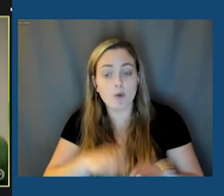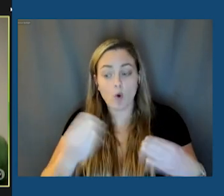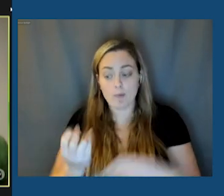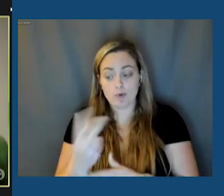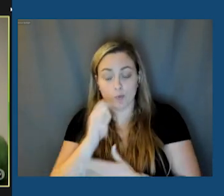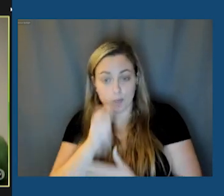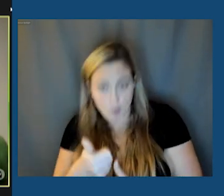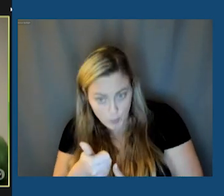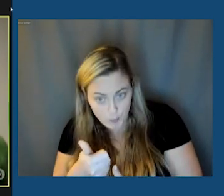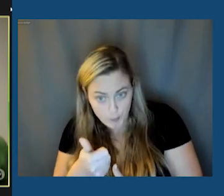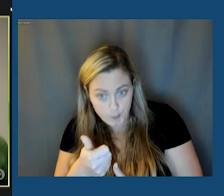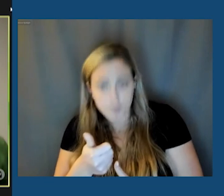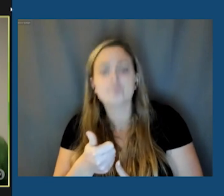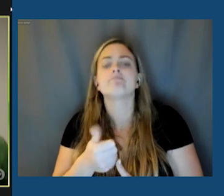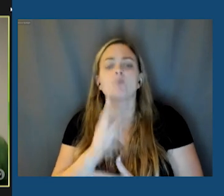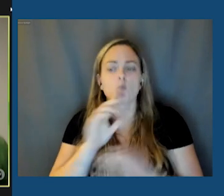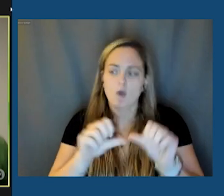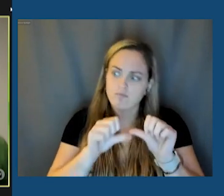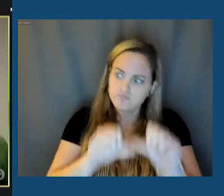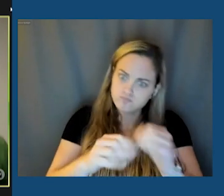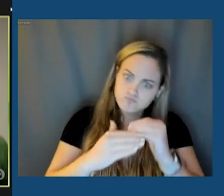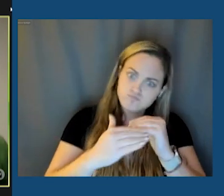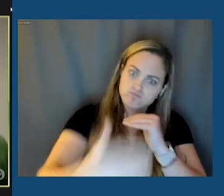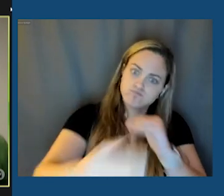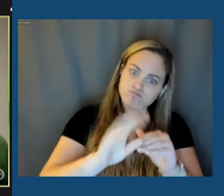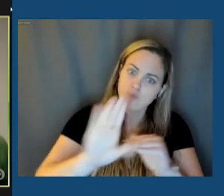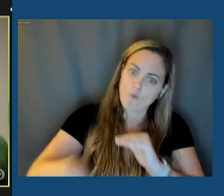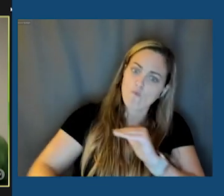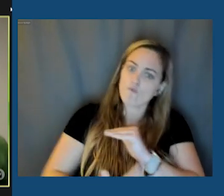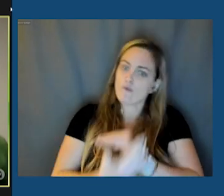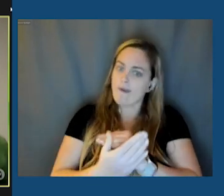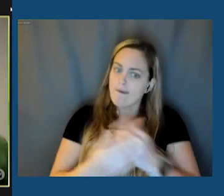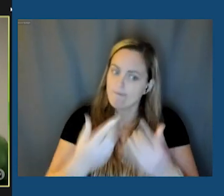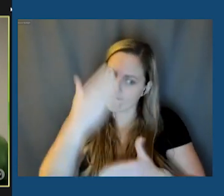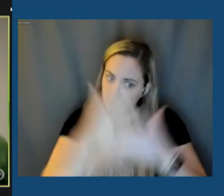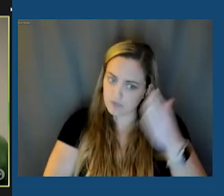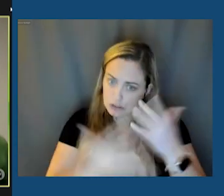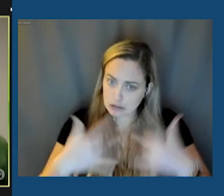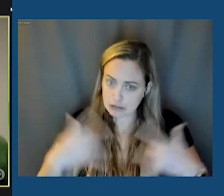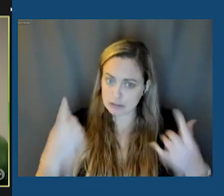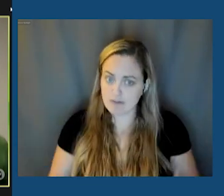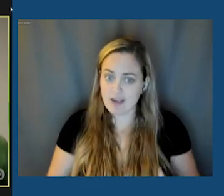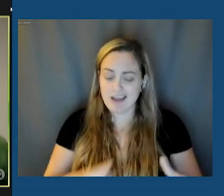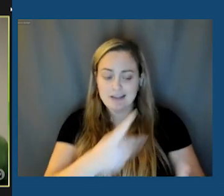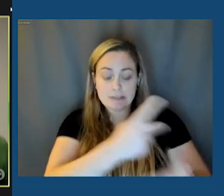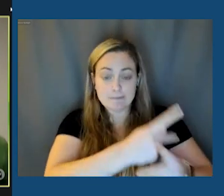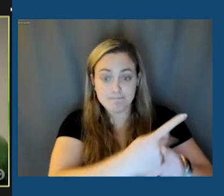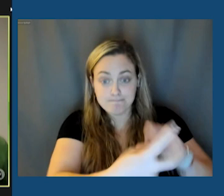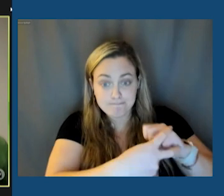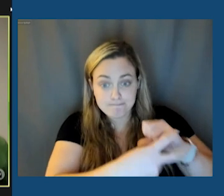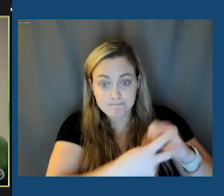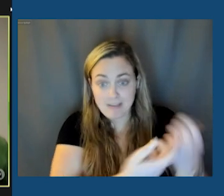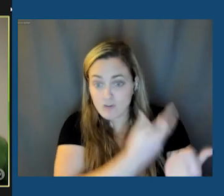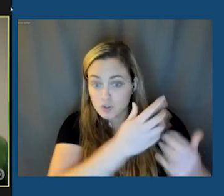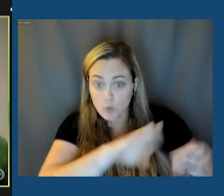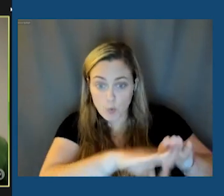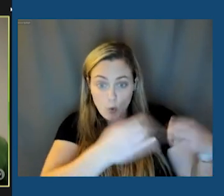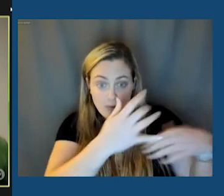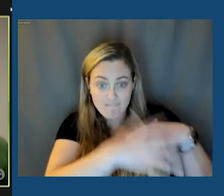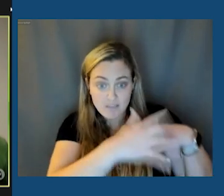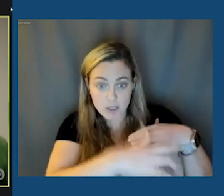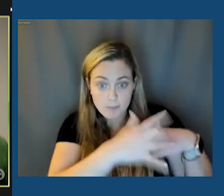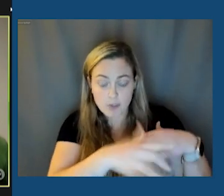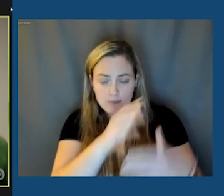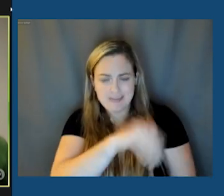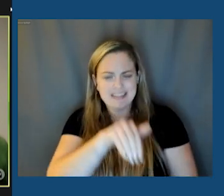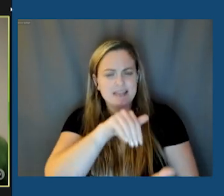tomorrow. We'll stay open through the duration of the event. All of our stockpiles are open and available. Those in the center of this